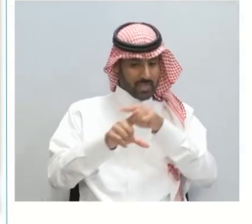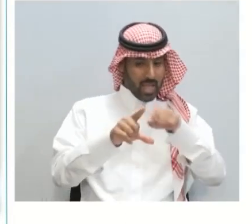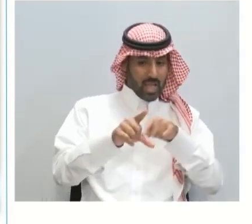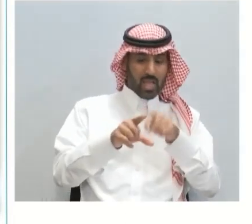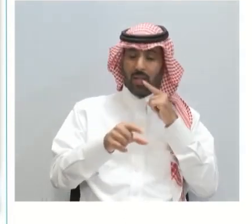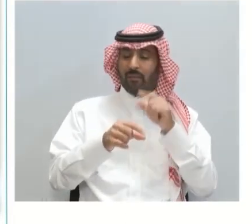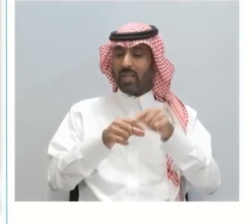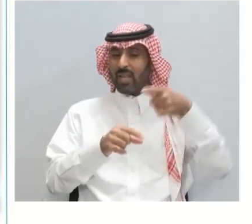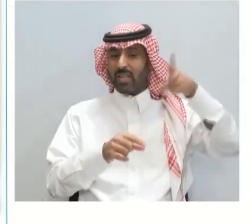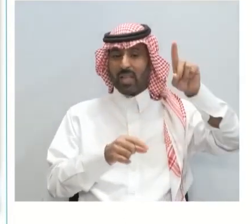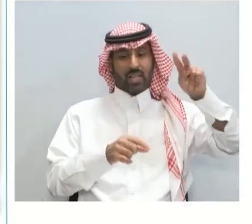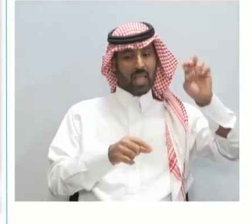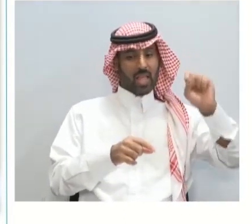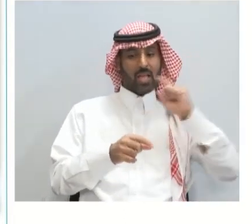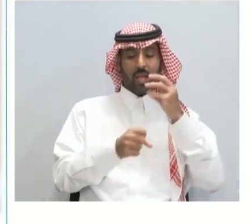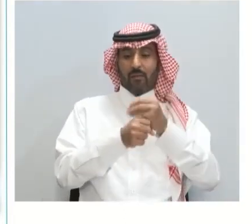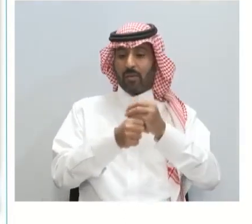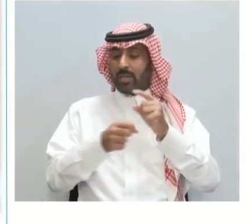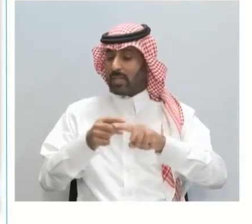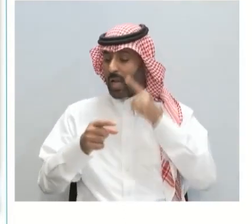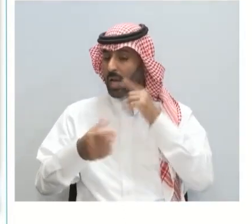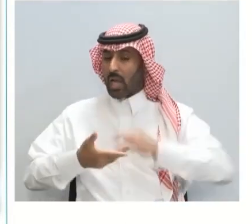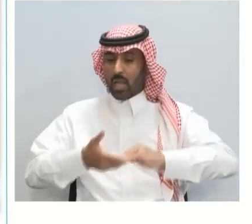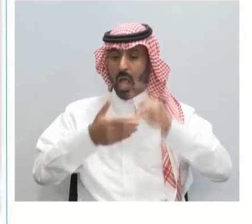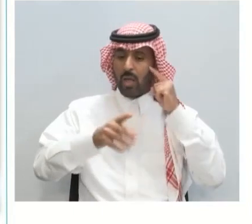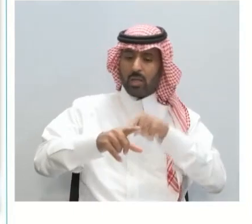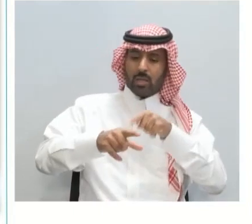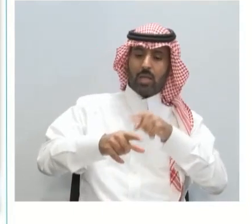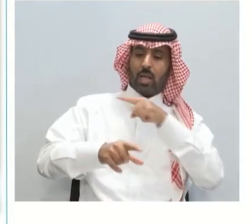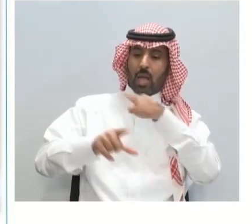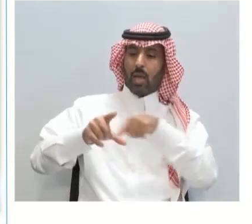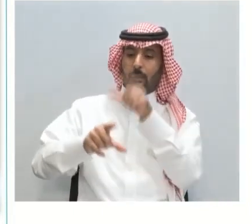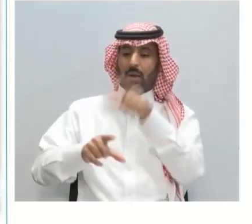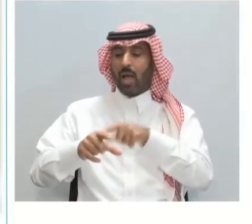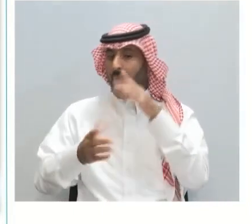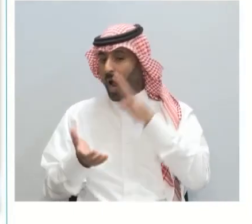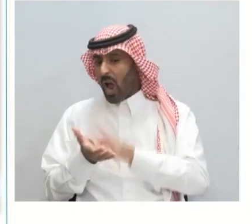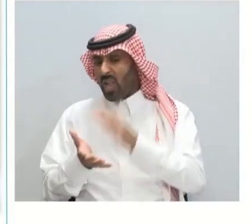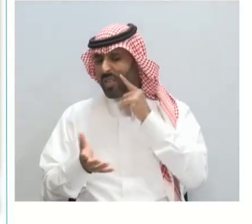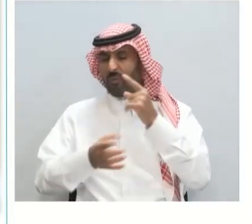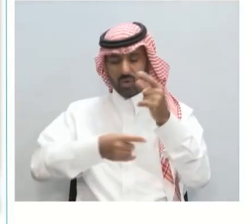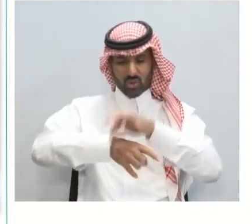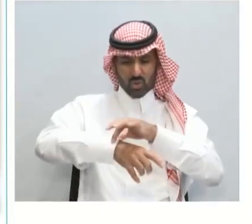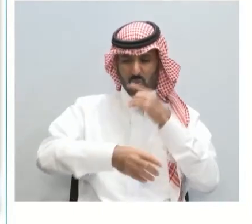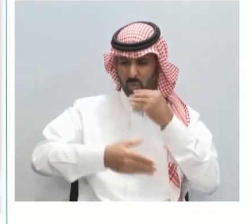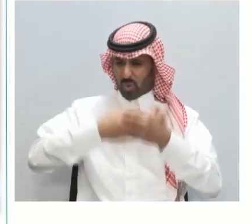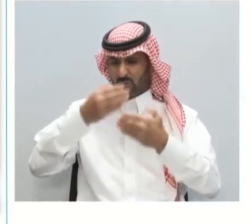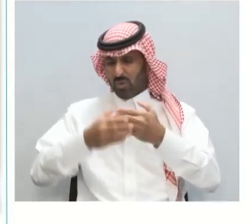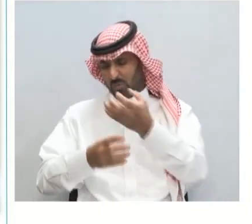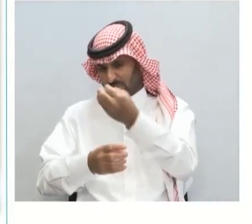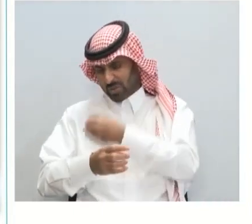of DNA. The information in DNA can help determine a person's risk of developing certain diseases years from